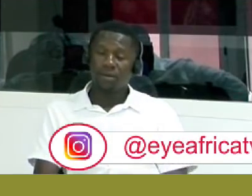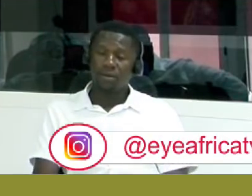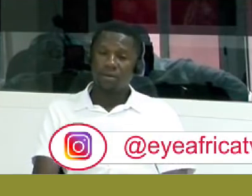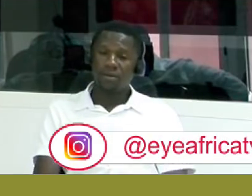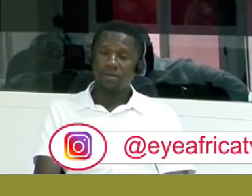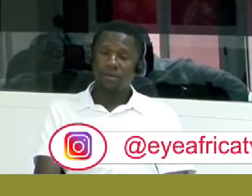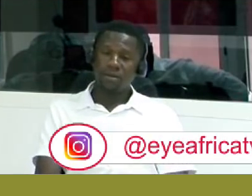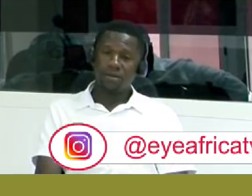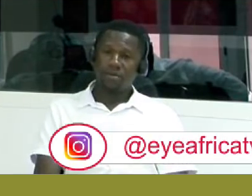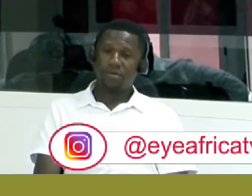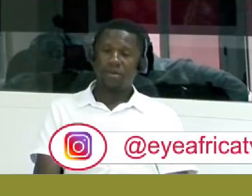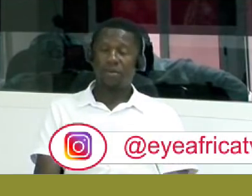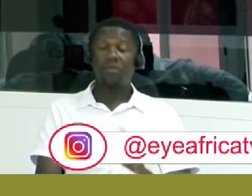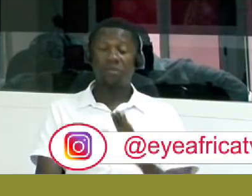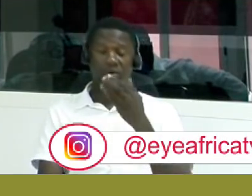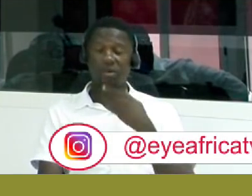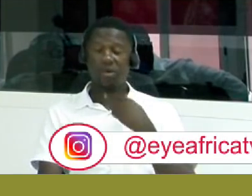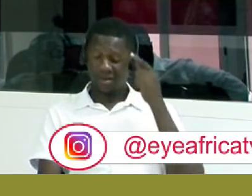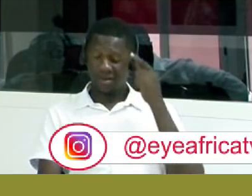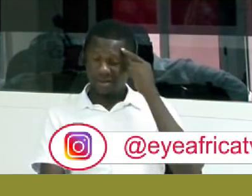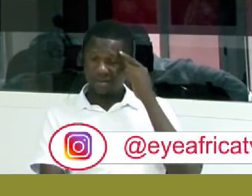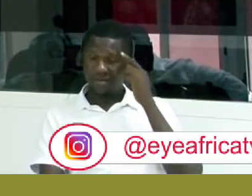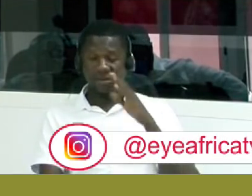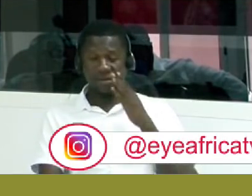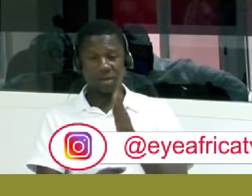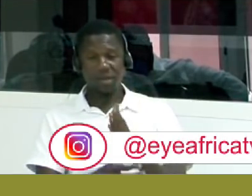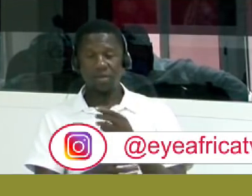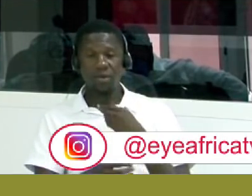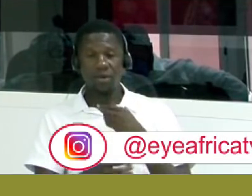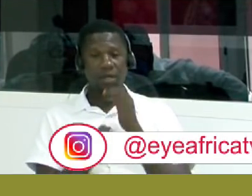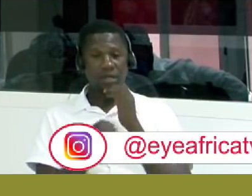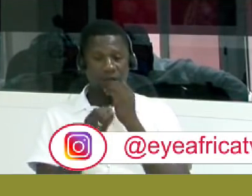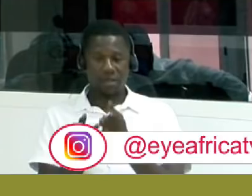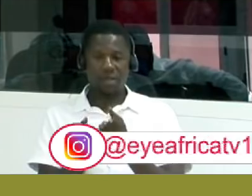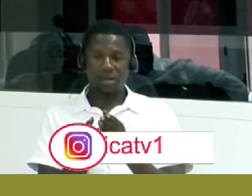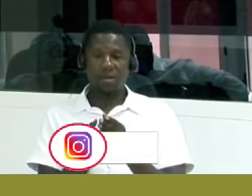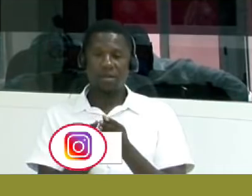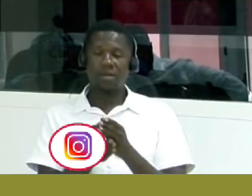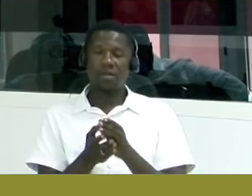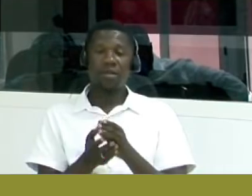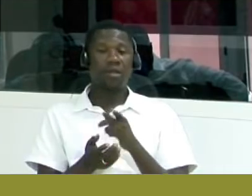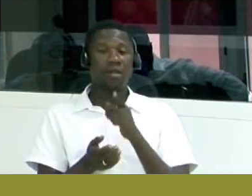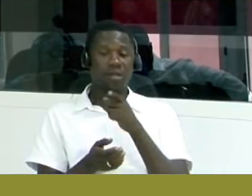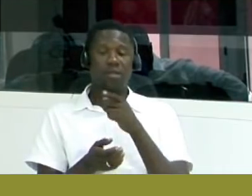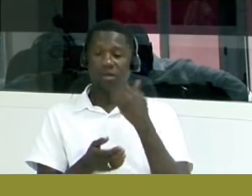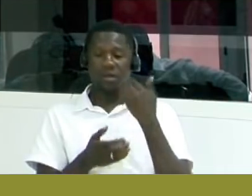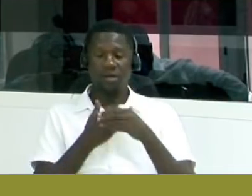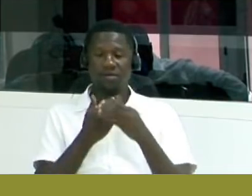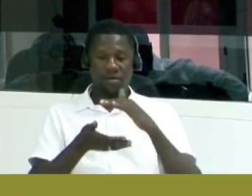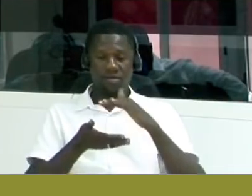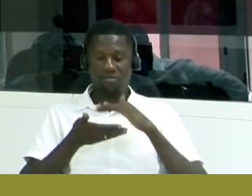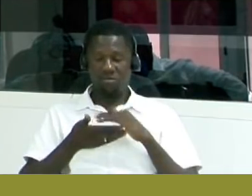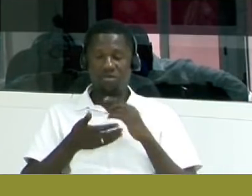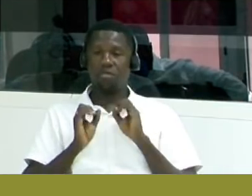Maybe their school of thought may have been right, but like I said, unfortunately, this didn't reach me.